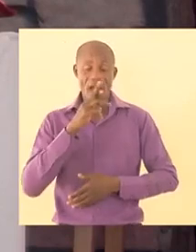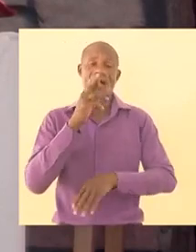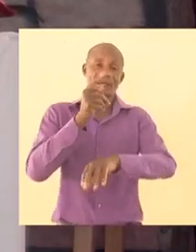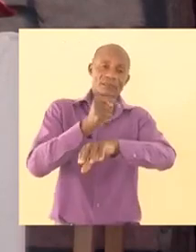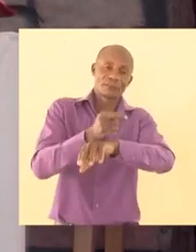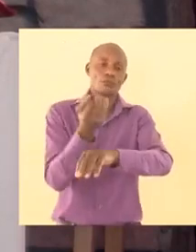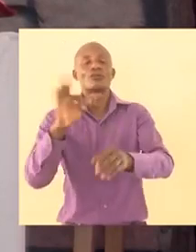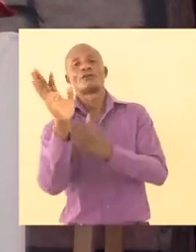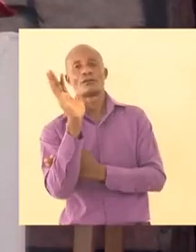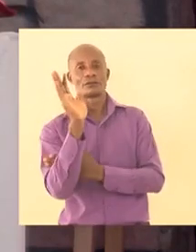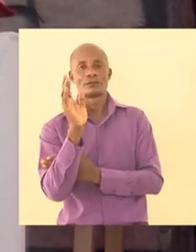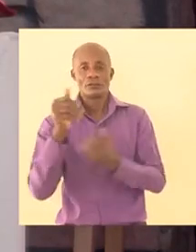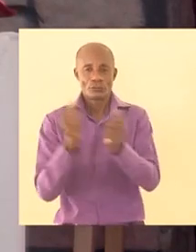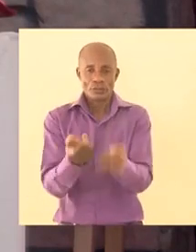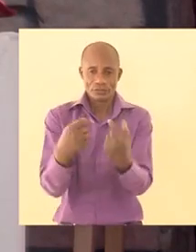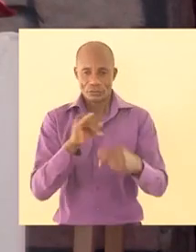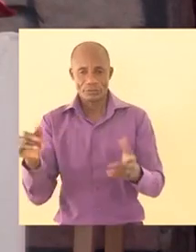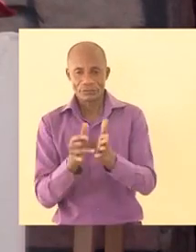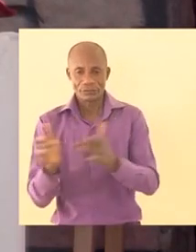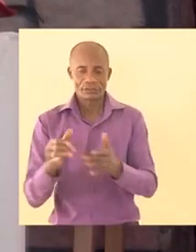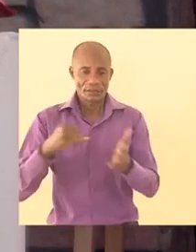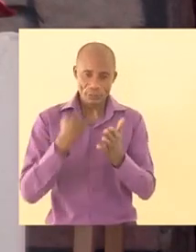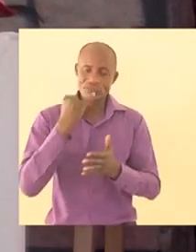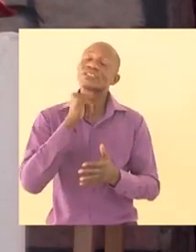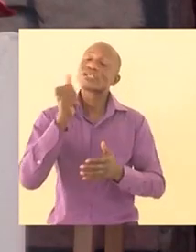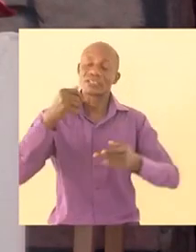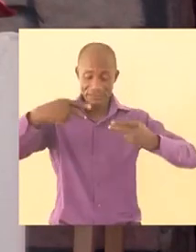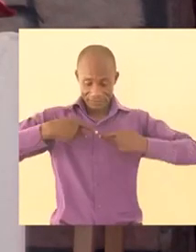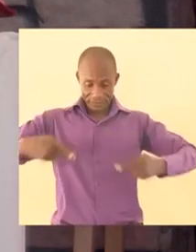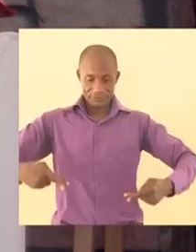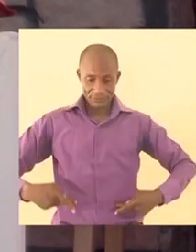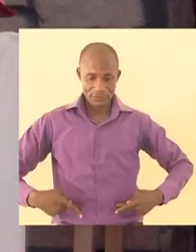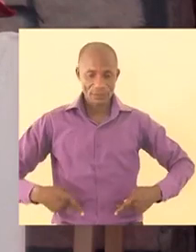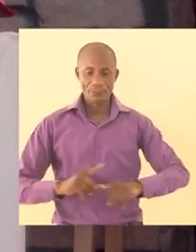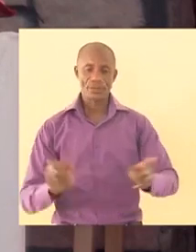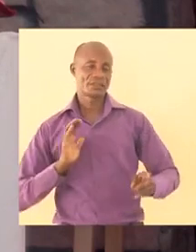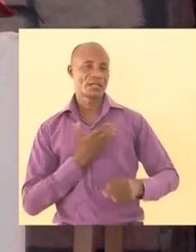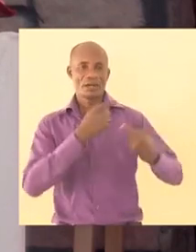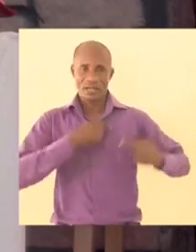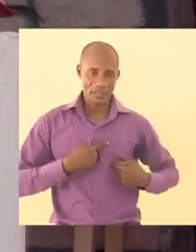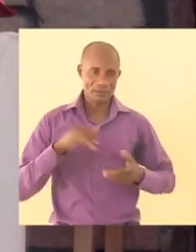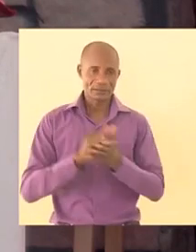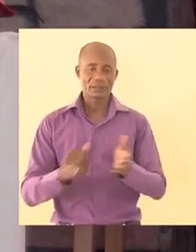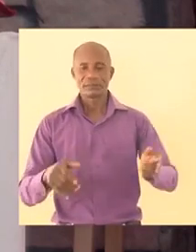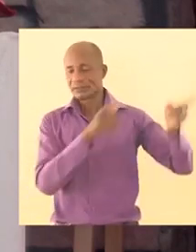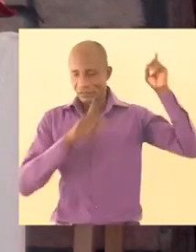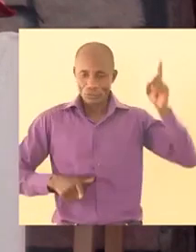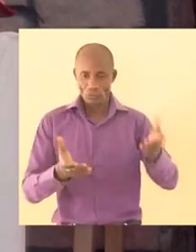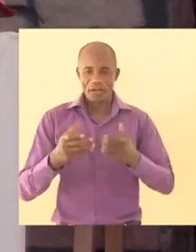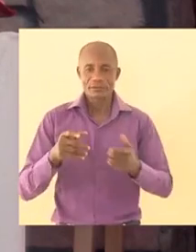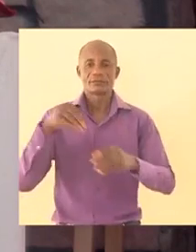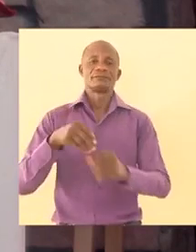are temples of God. That with the coming of Jesus, it is no longer the physical building, but our hearts that the Lord